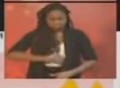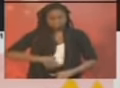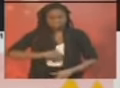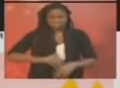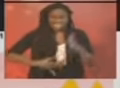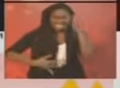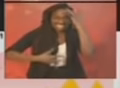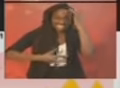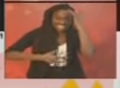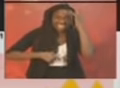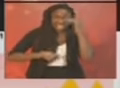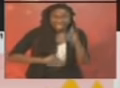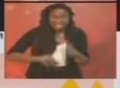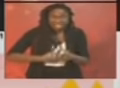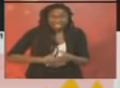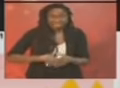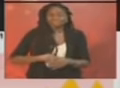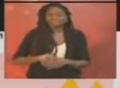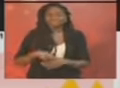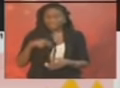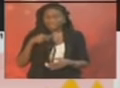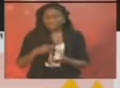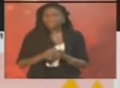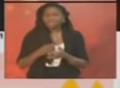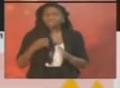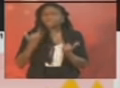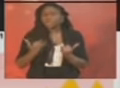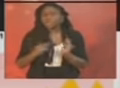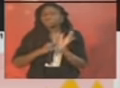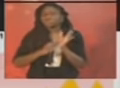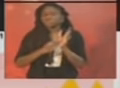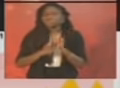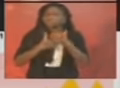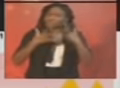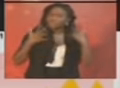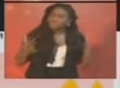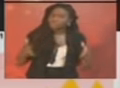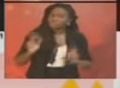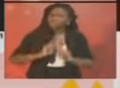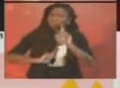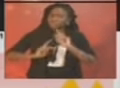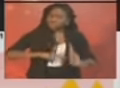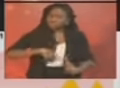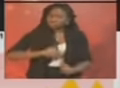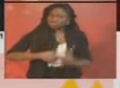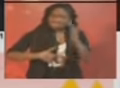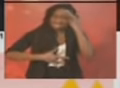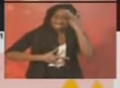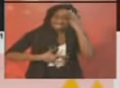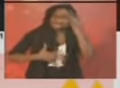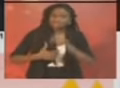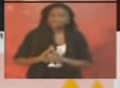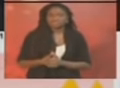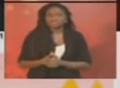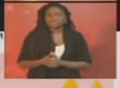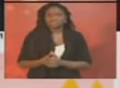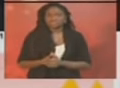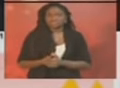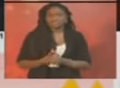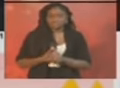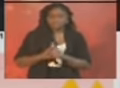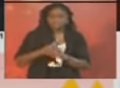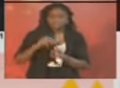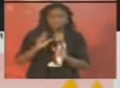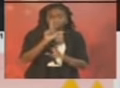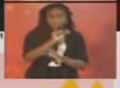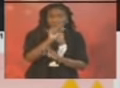graphs beginning on the upper left quadrant. We see the same spike in the first 3 months of the year, dropped precipitously again into